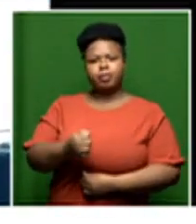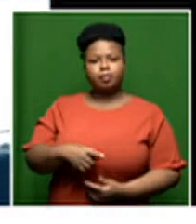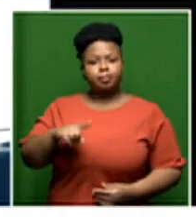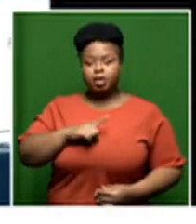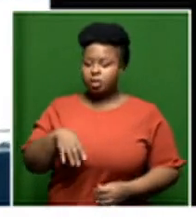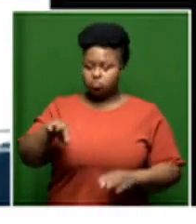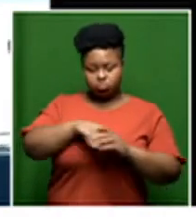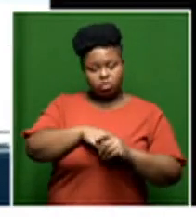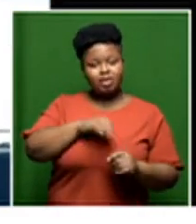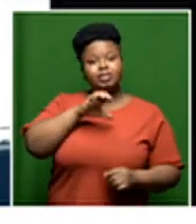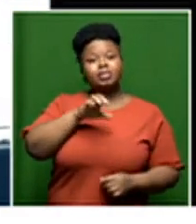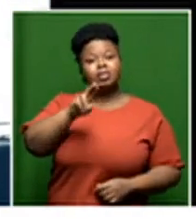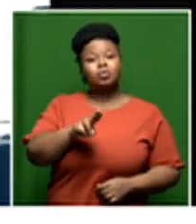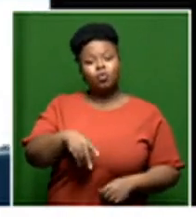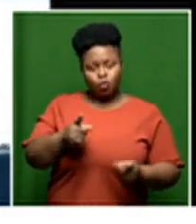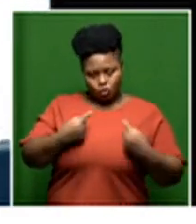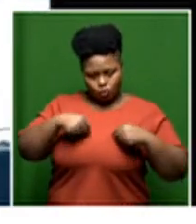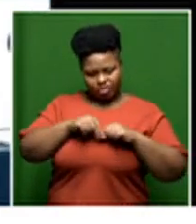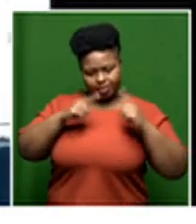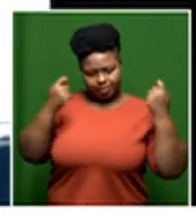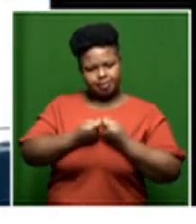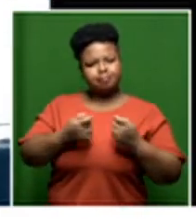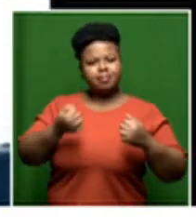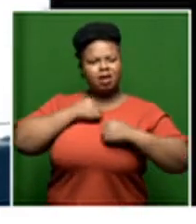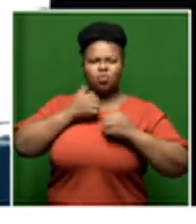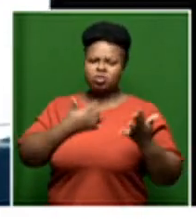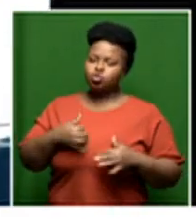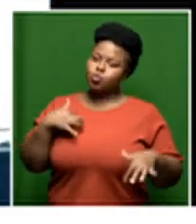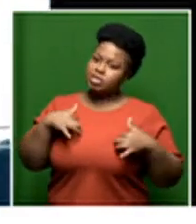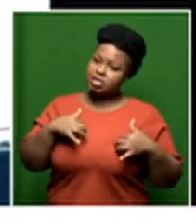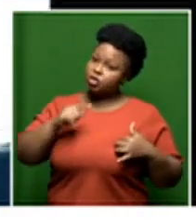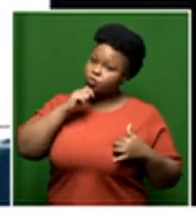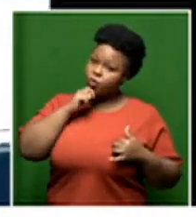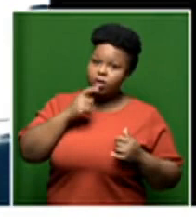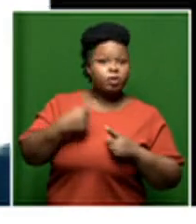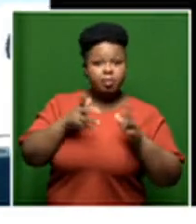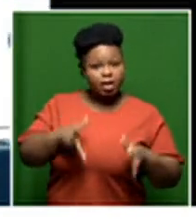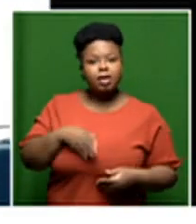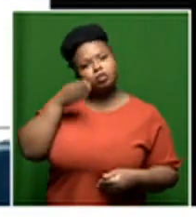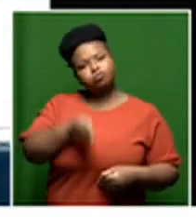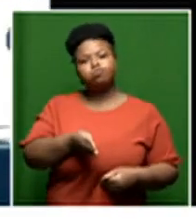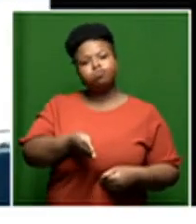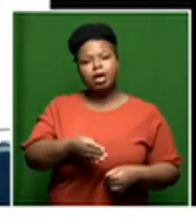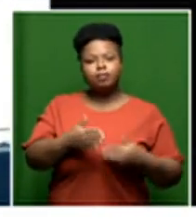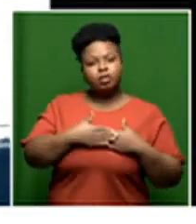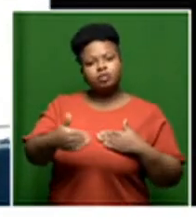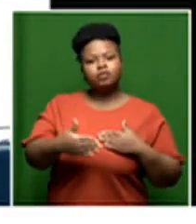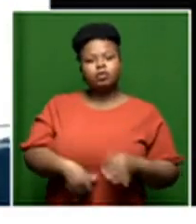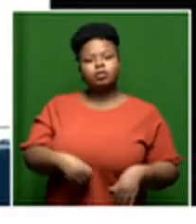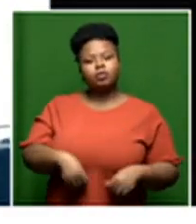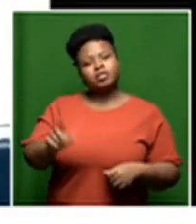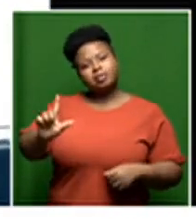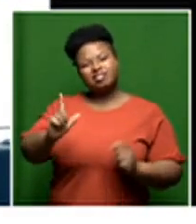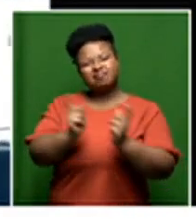forms part and parcel of Chippa United. And we're looking ahead to the training session this morning with the players. And we're looking ahead to our fixture against